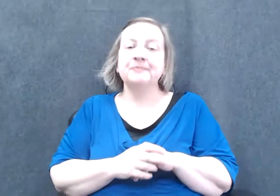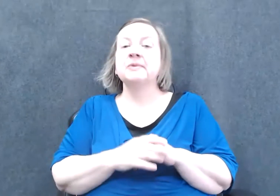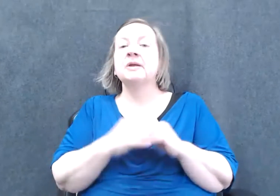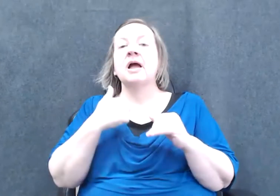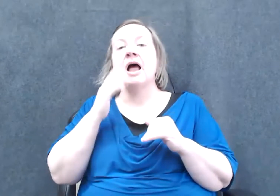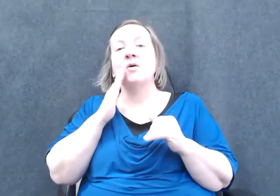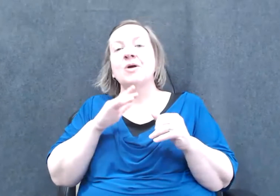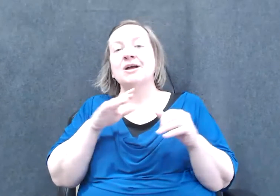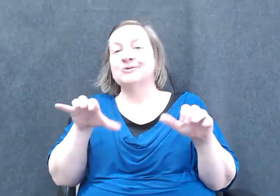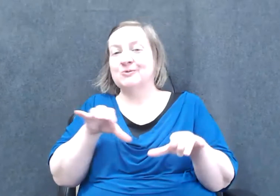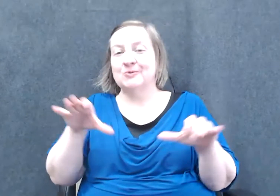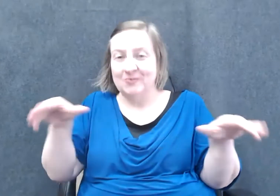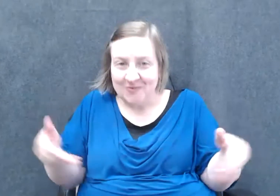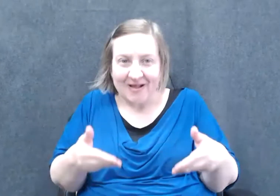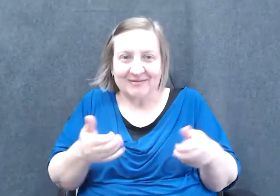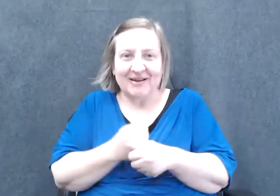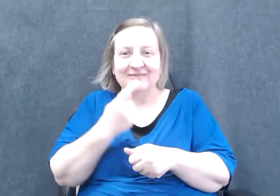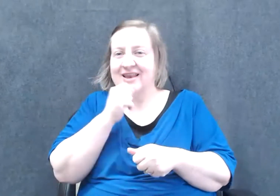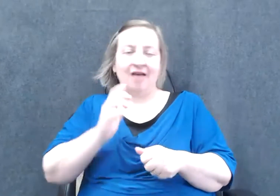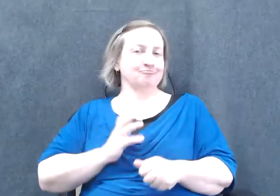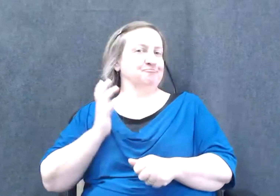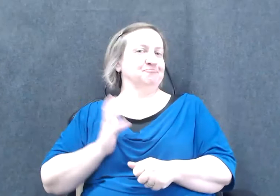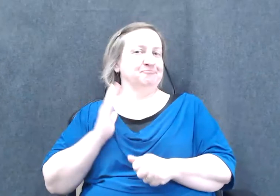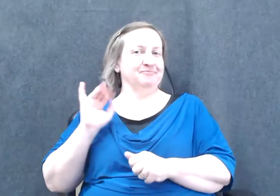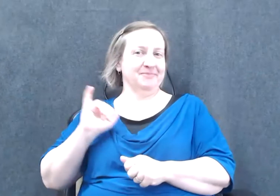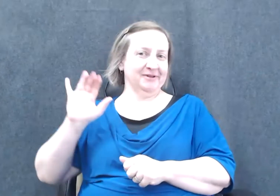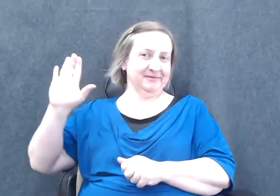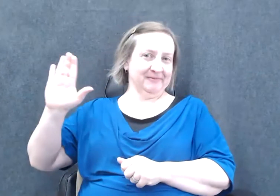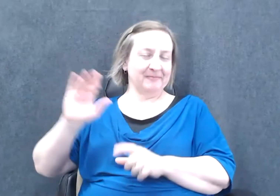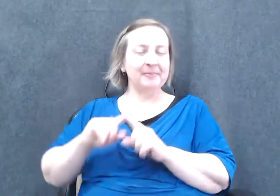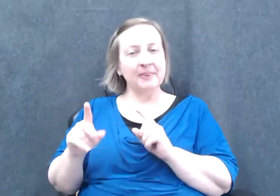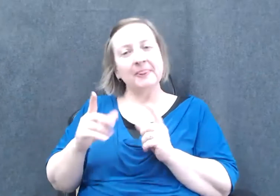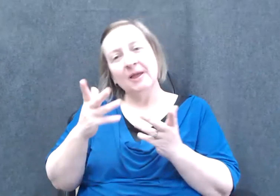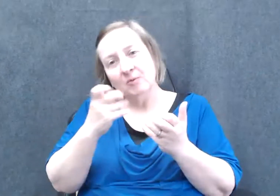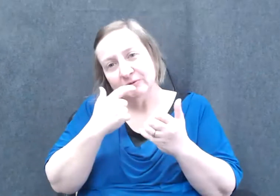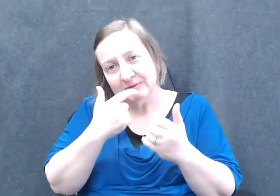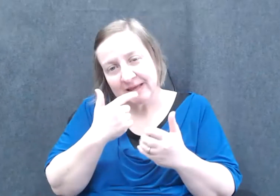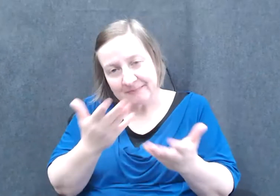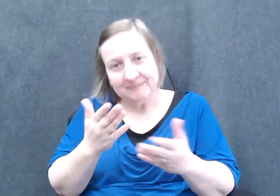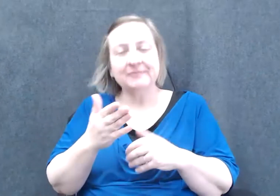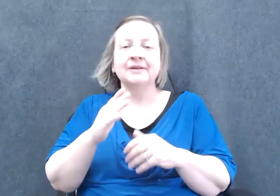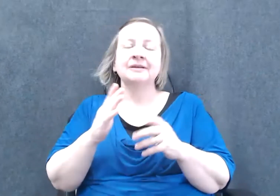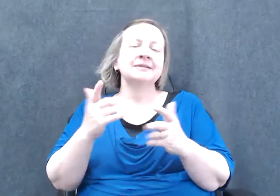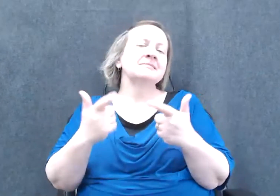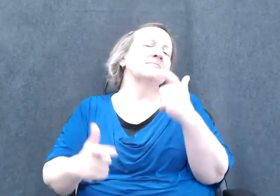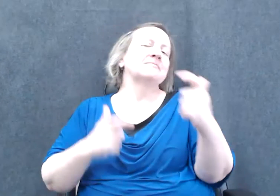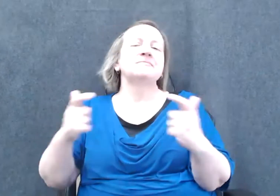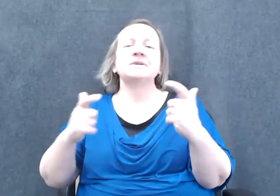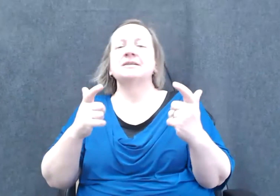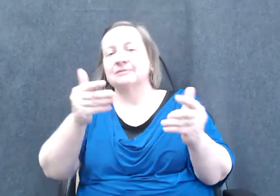offer a welcome to all of you that won't be nearly as articulate as hers, but I just want to say a hearty welcome to